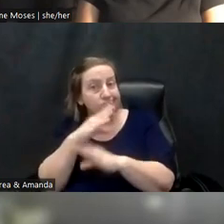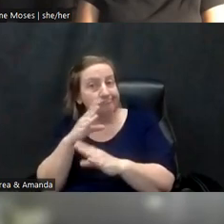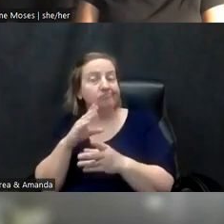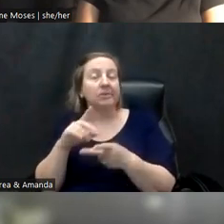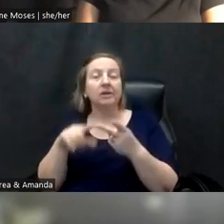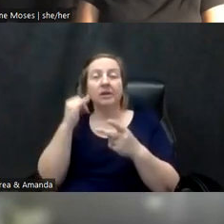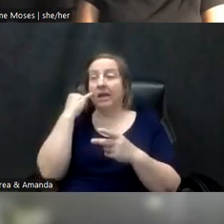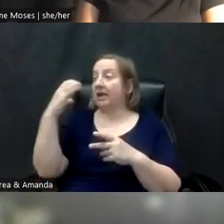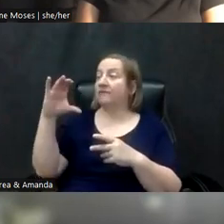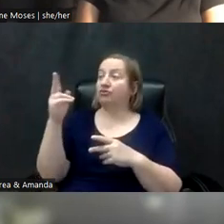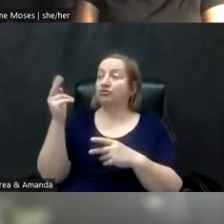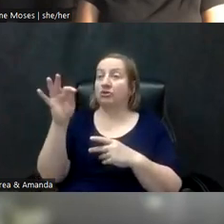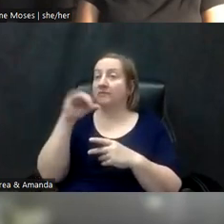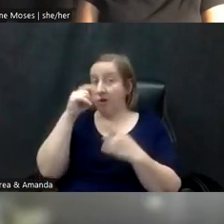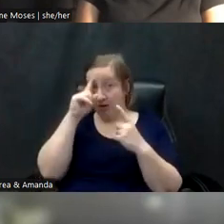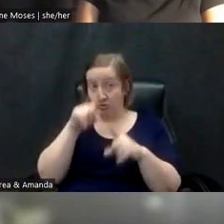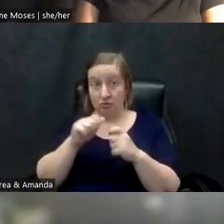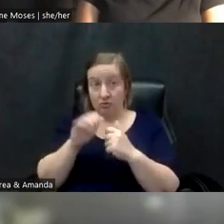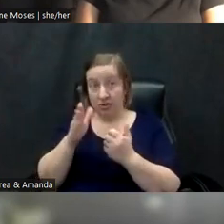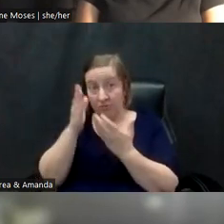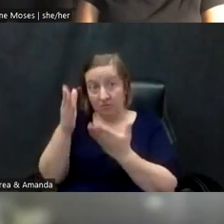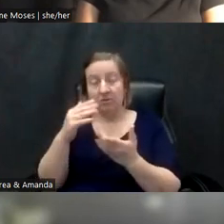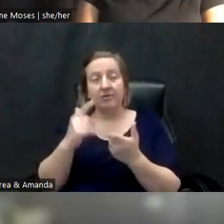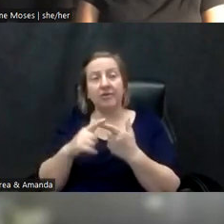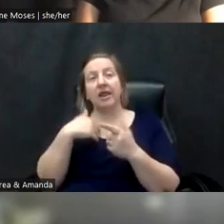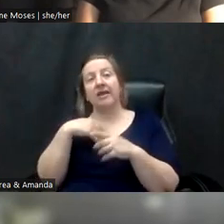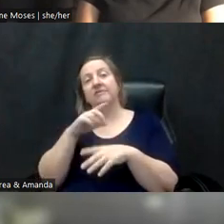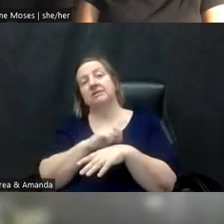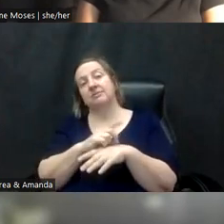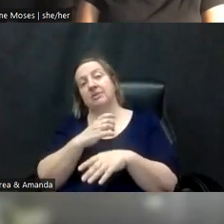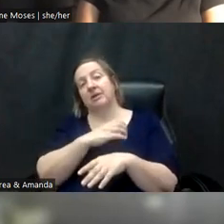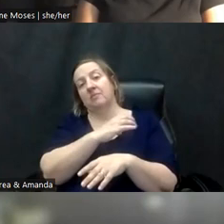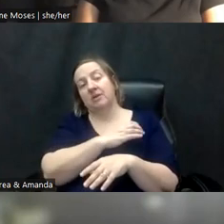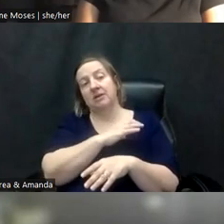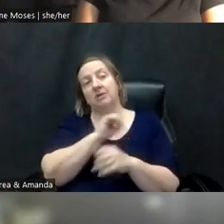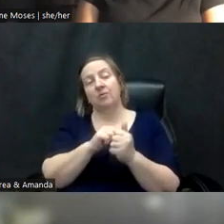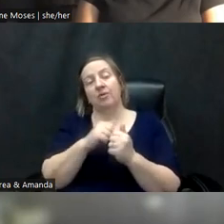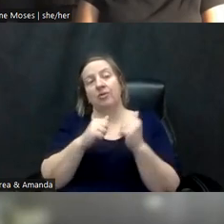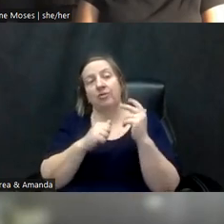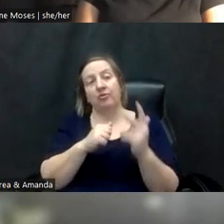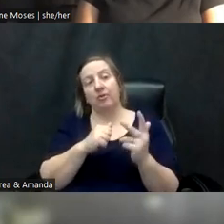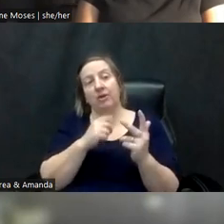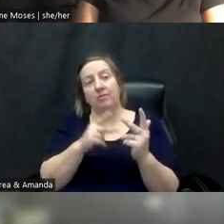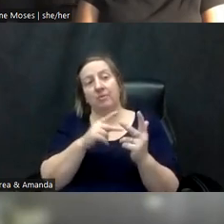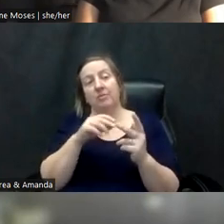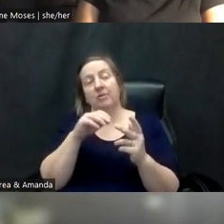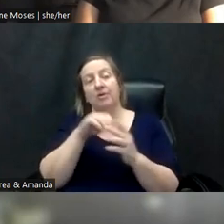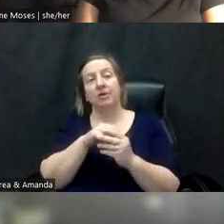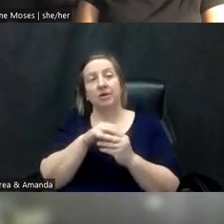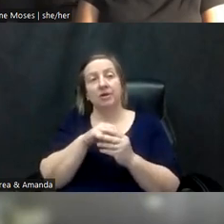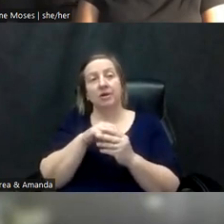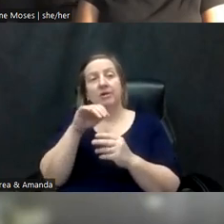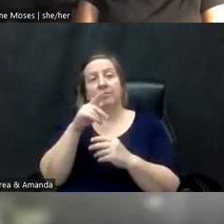agree with their recommendations, then there's a discipline committee that's made up of 3 members of